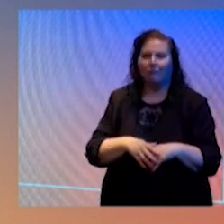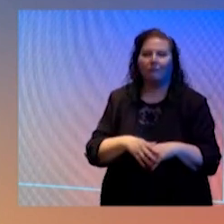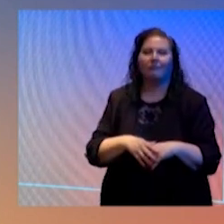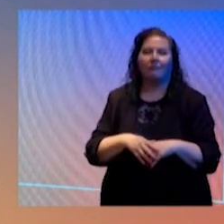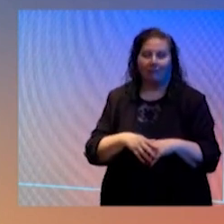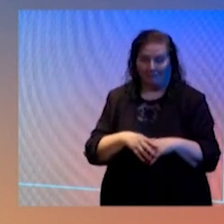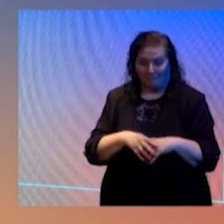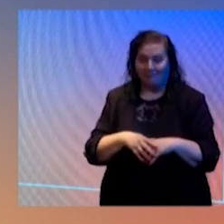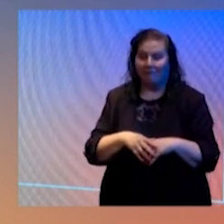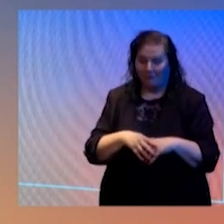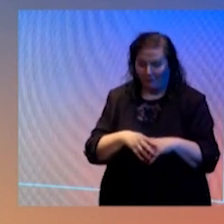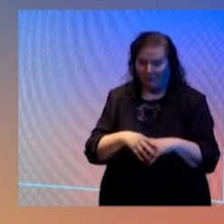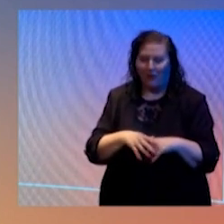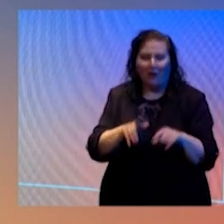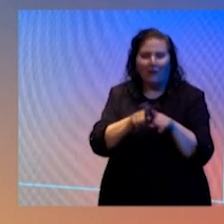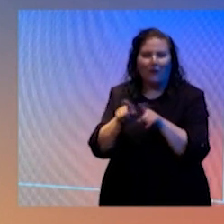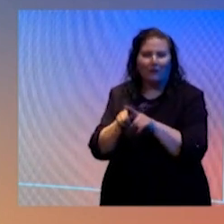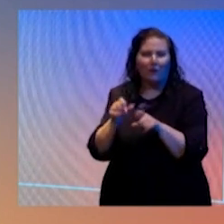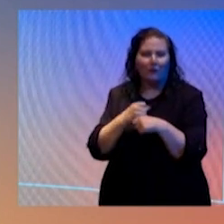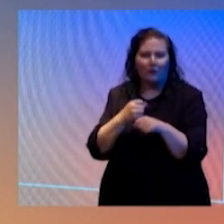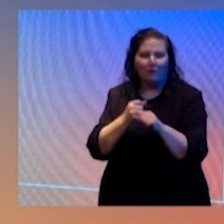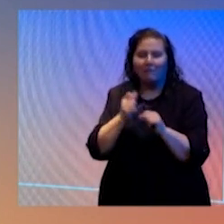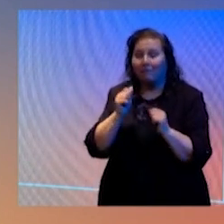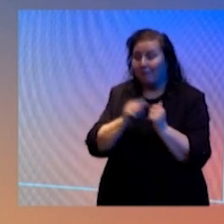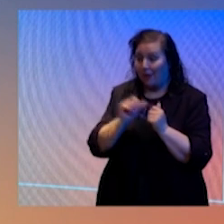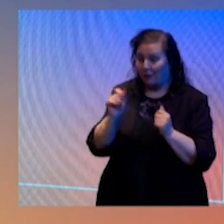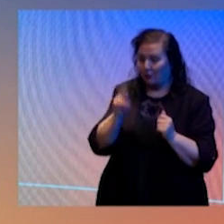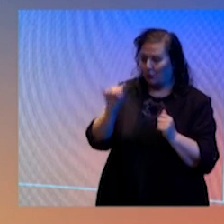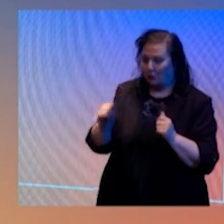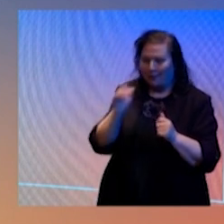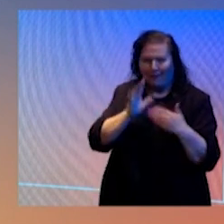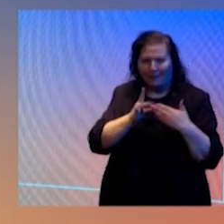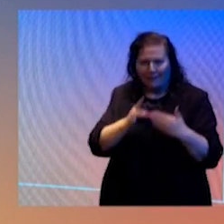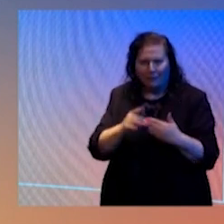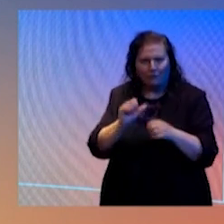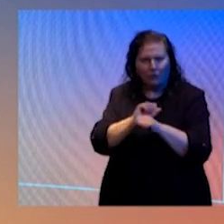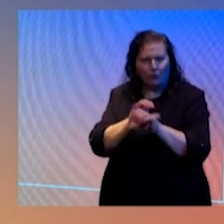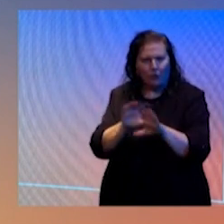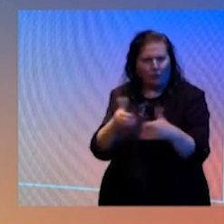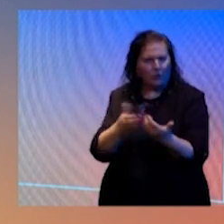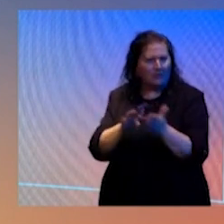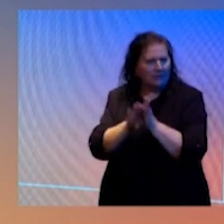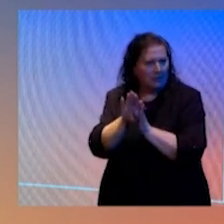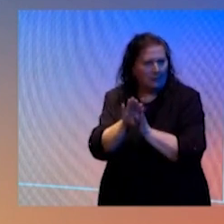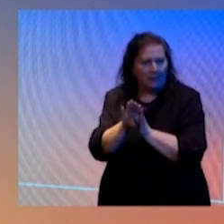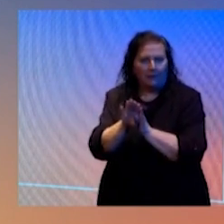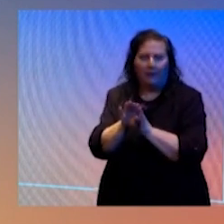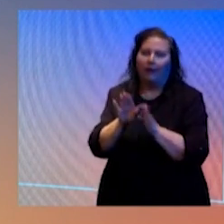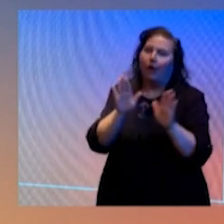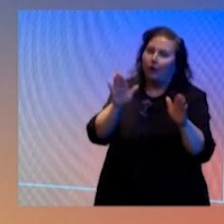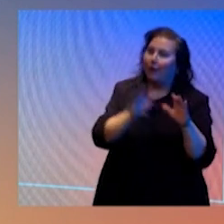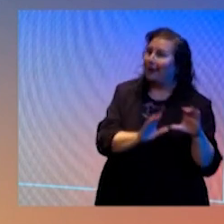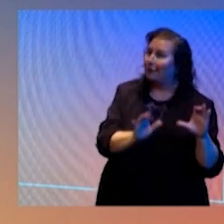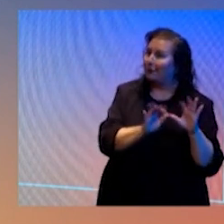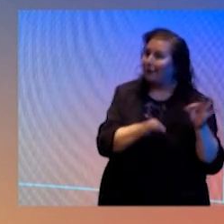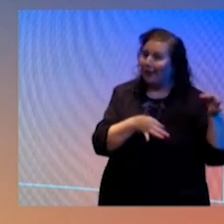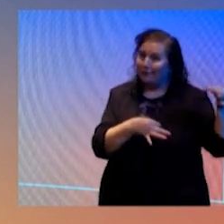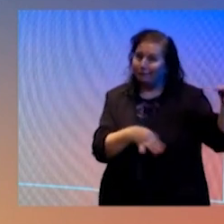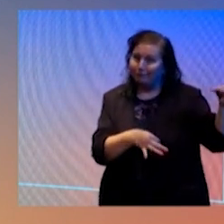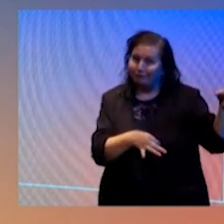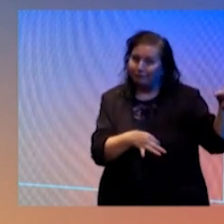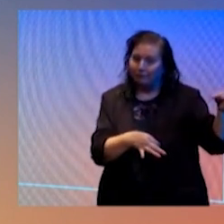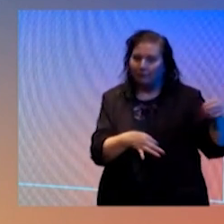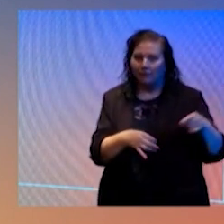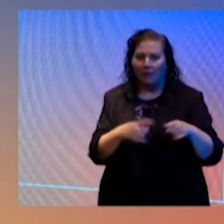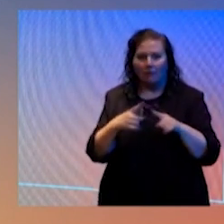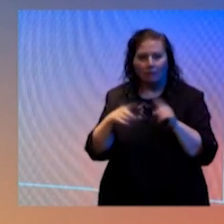make SUNY a leader in workforce development. These educations are wonderful. They look great on a certificate on your wall. But if you don't